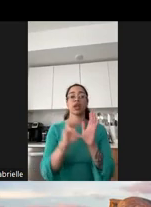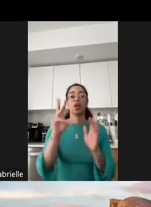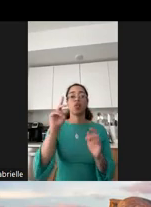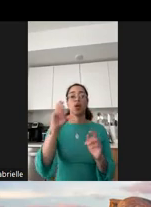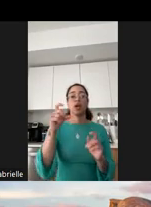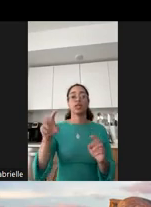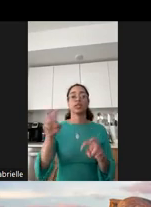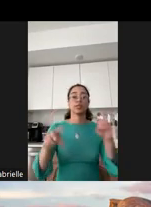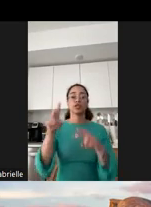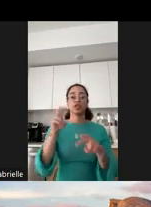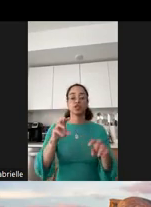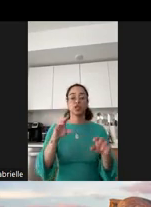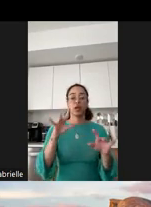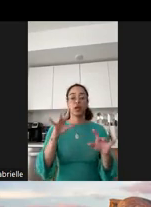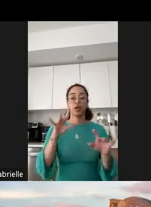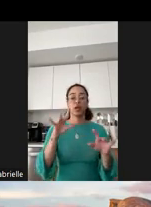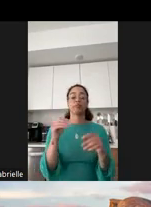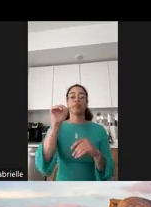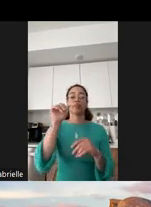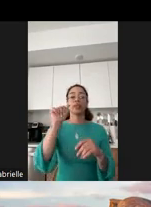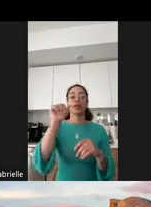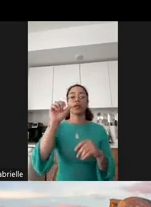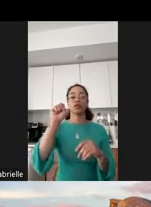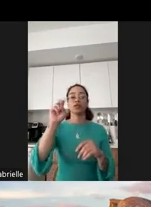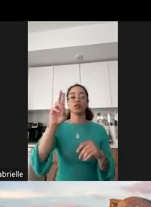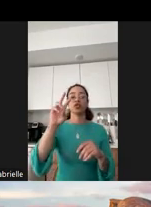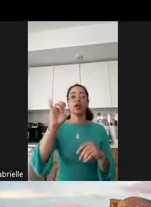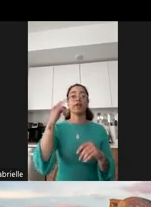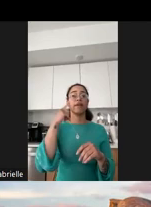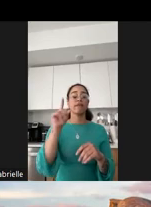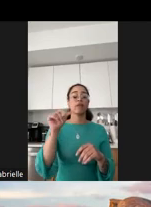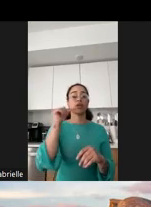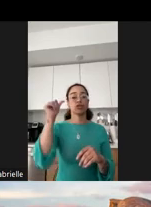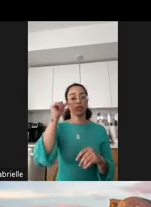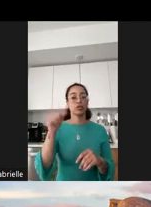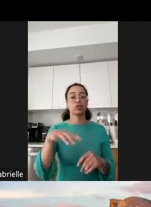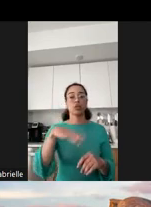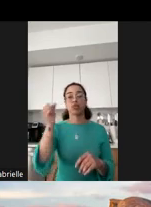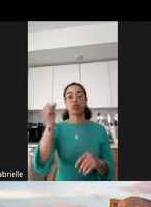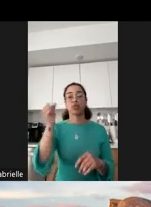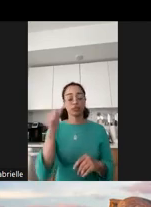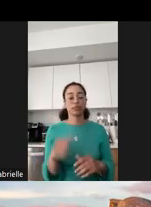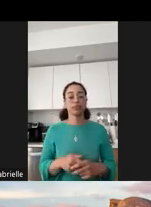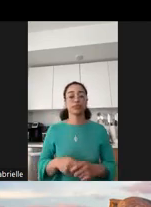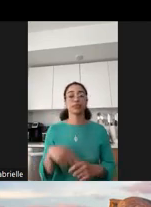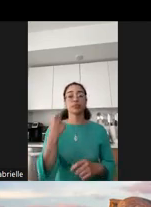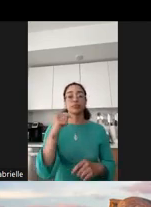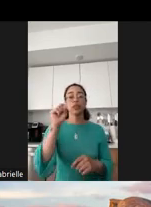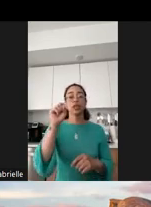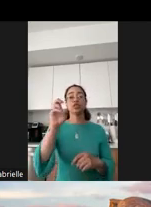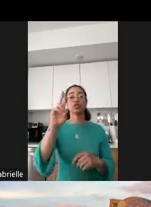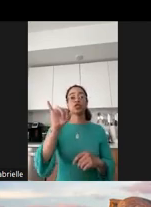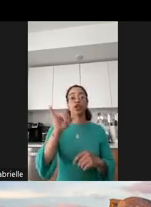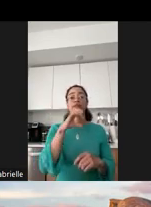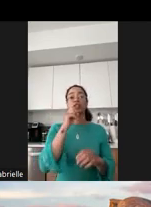and older throughout the state of California. The survey is a community assessment for older adults, also known as the CASEO